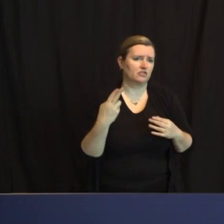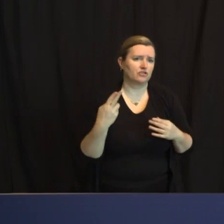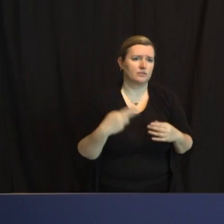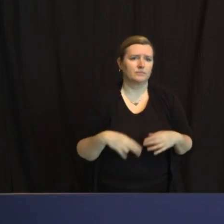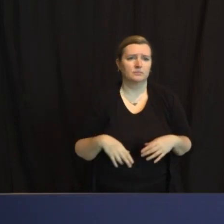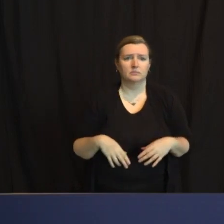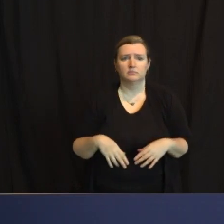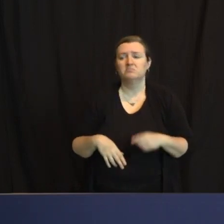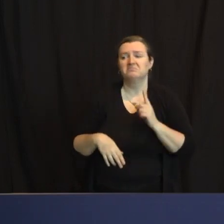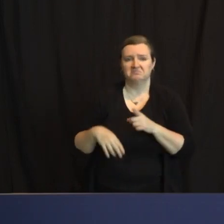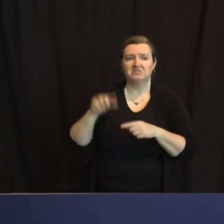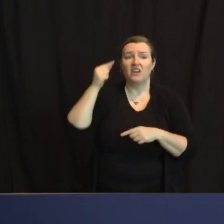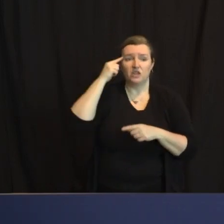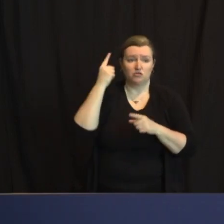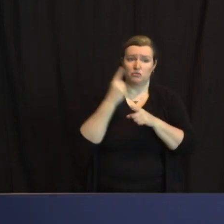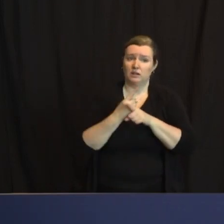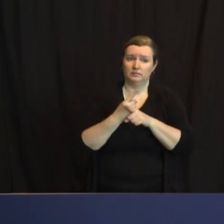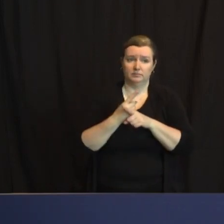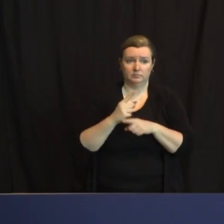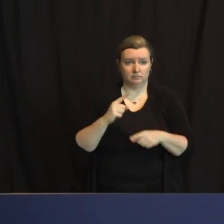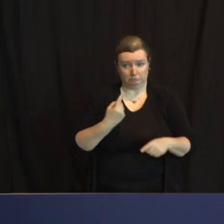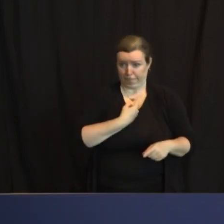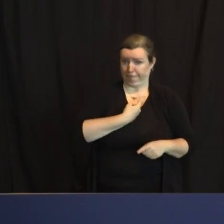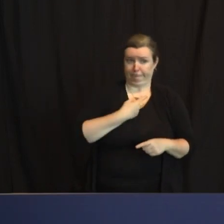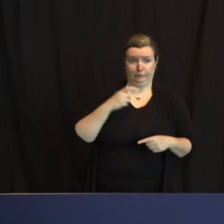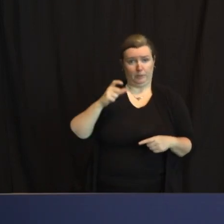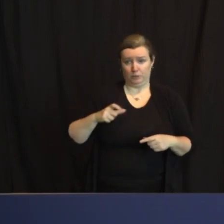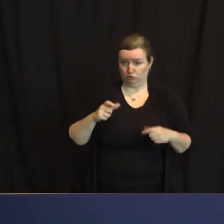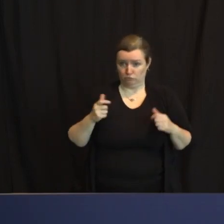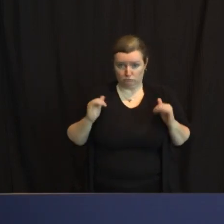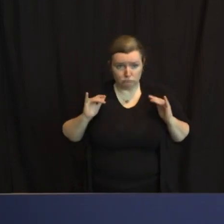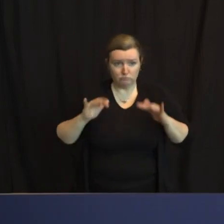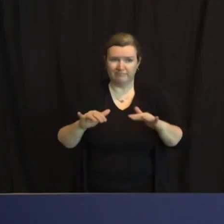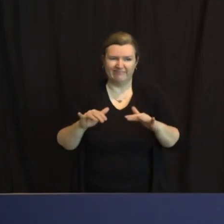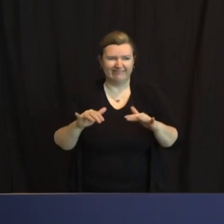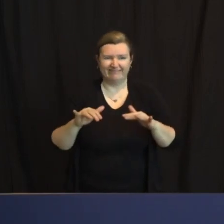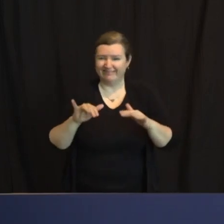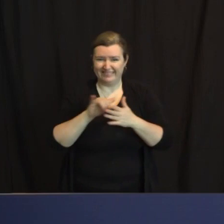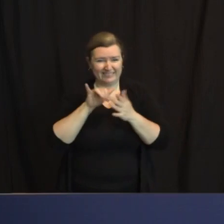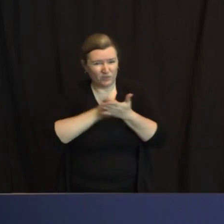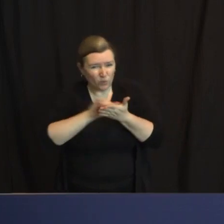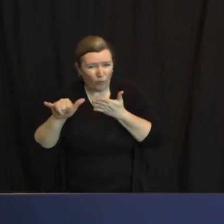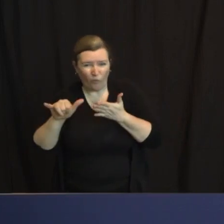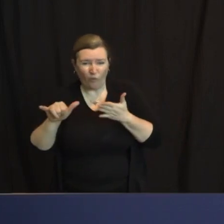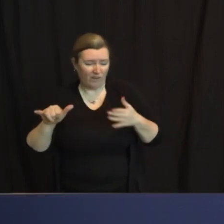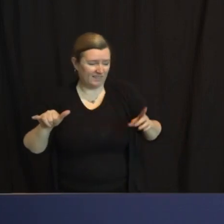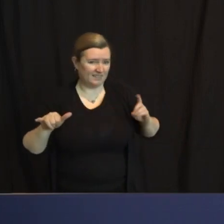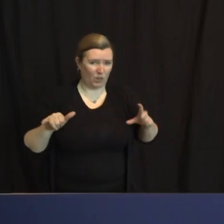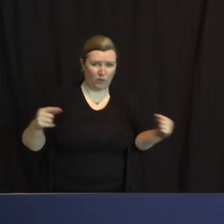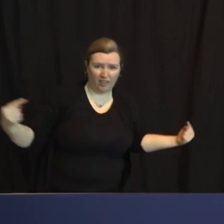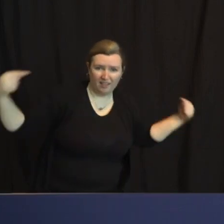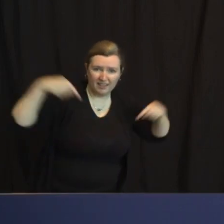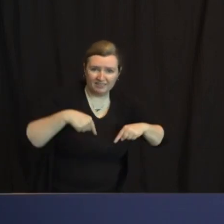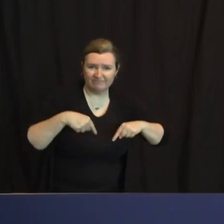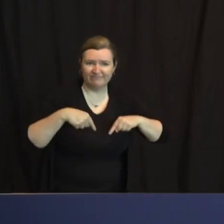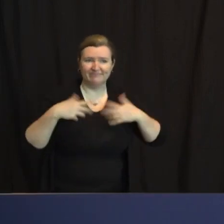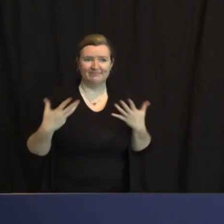we've gotten some really good inputs right from the get-go from leadership, both in the counties on the shore as well as